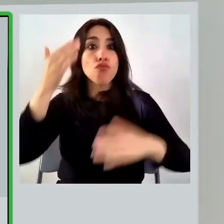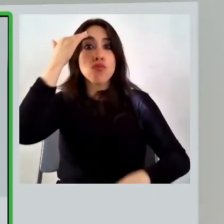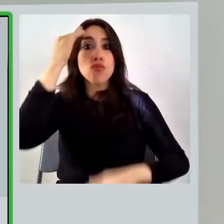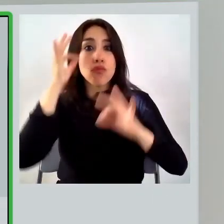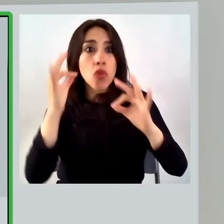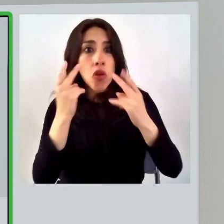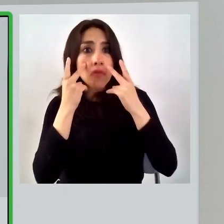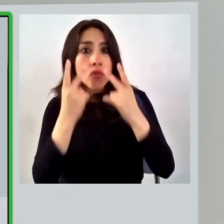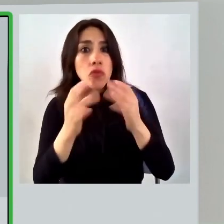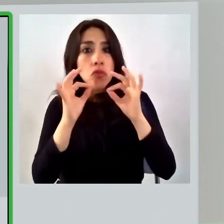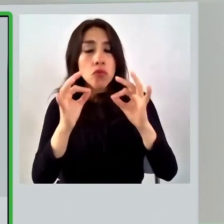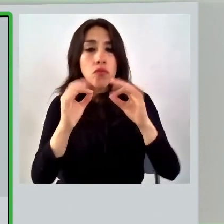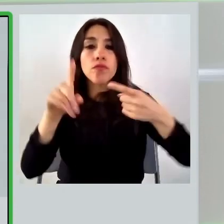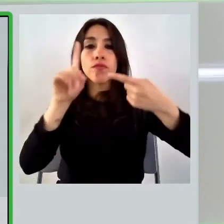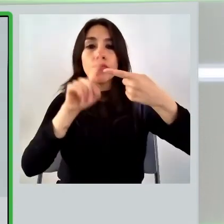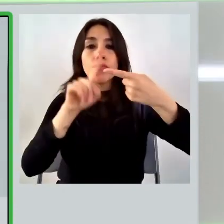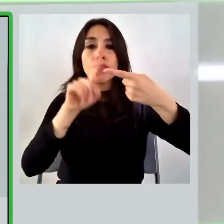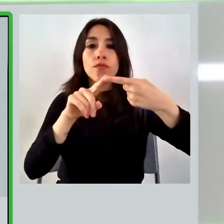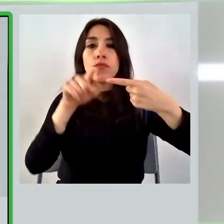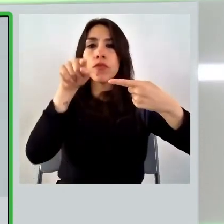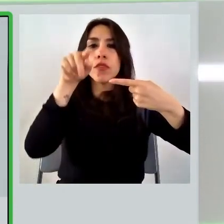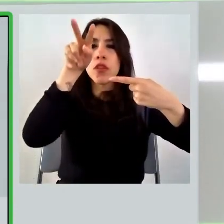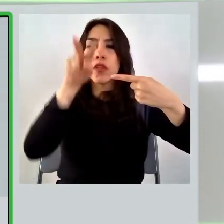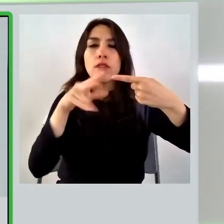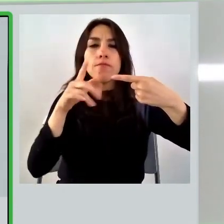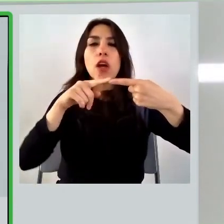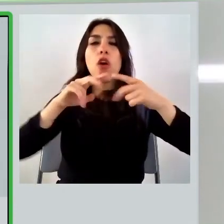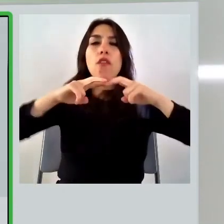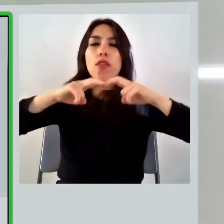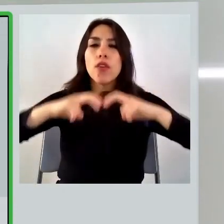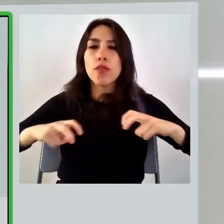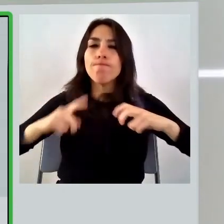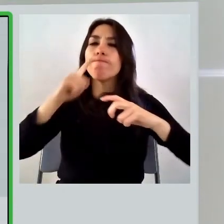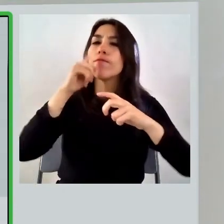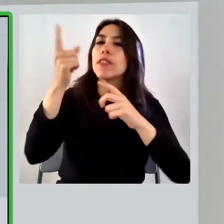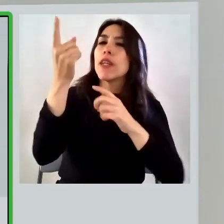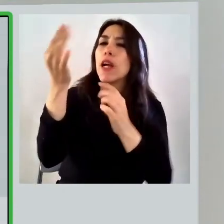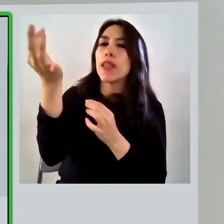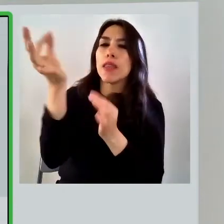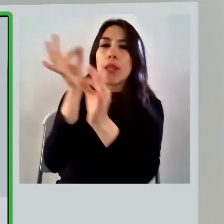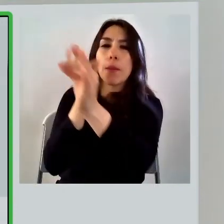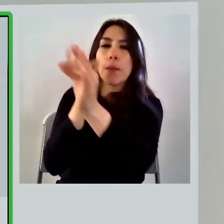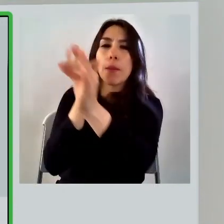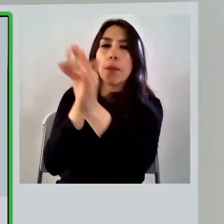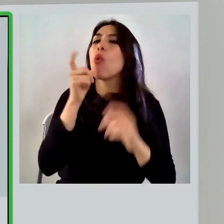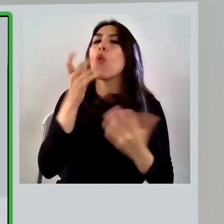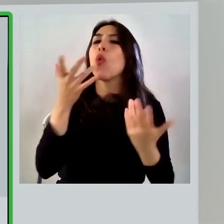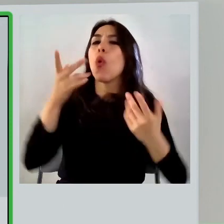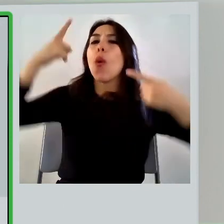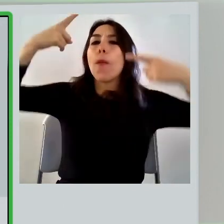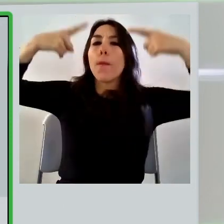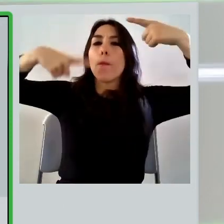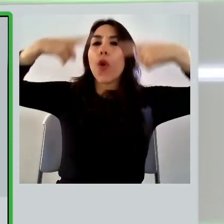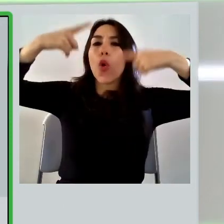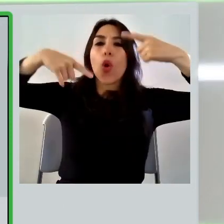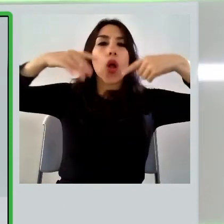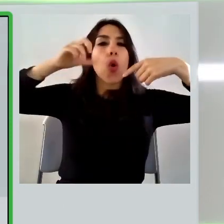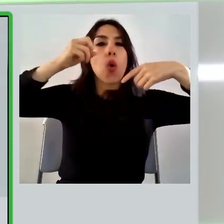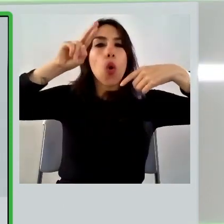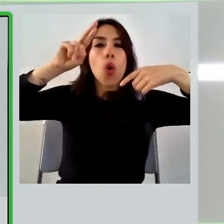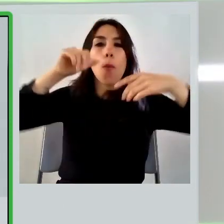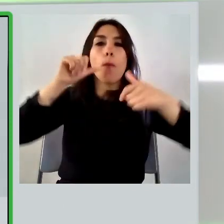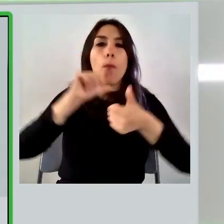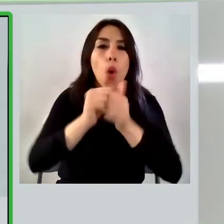having formal mental wellness policies and programs increases the likelihood that